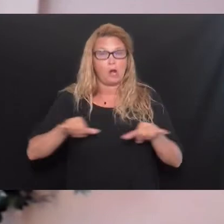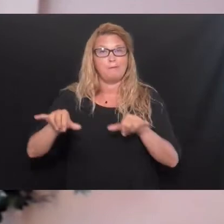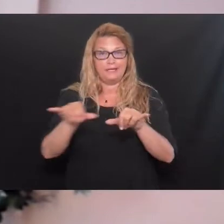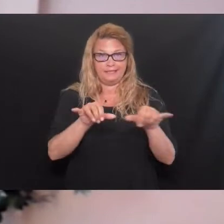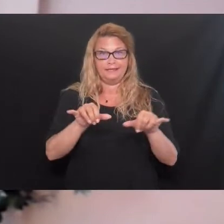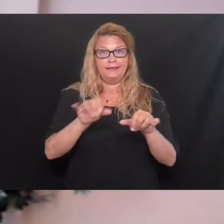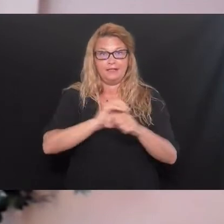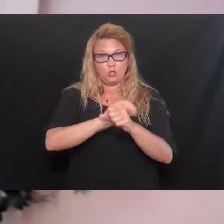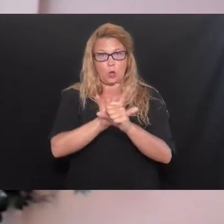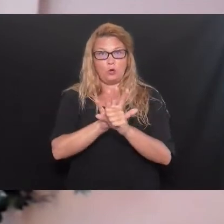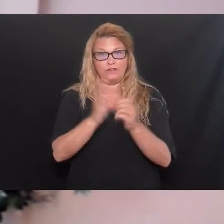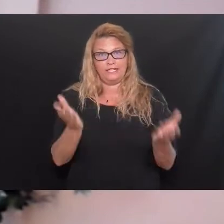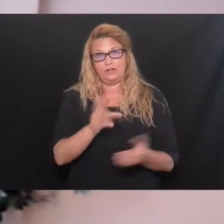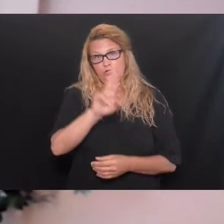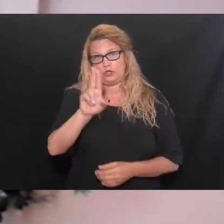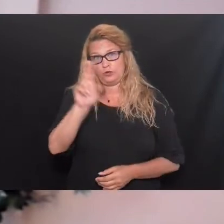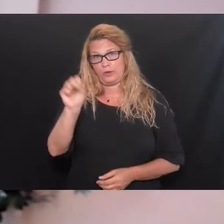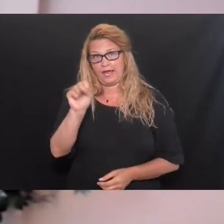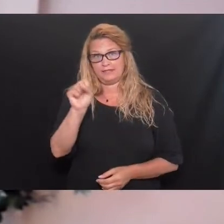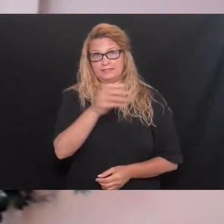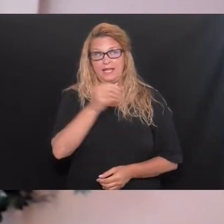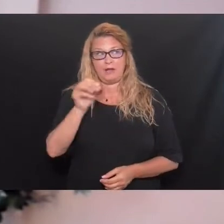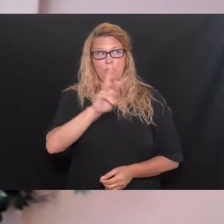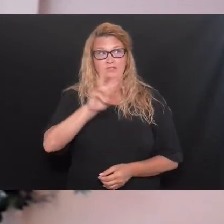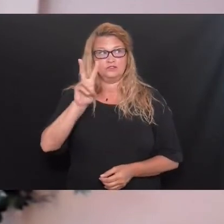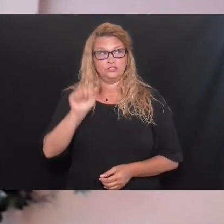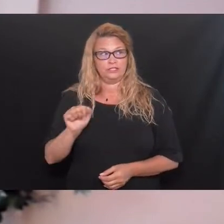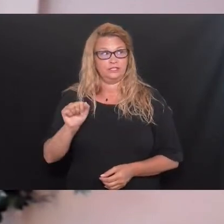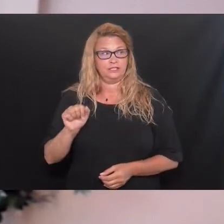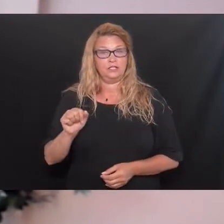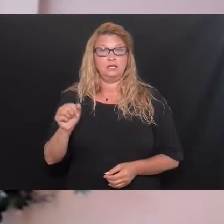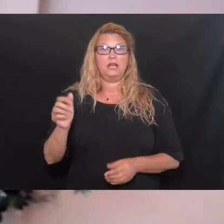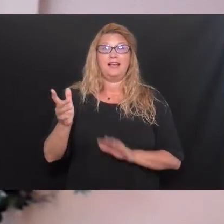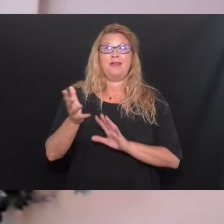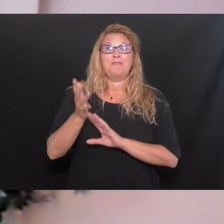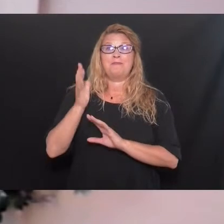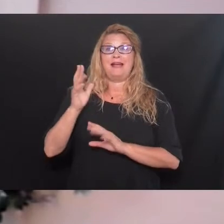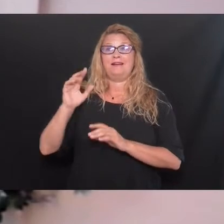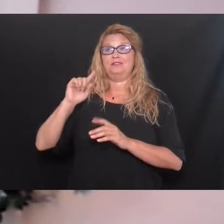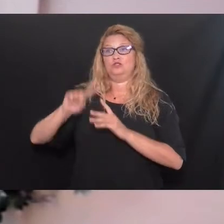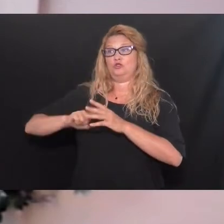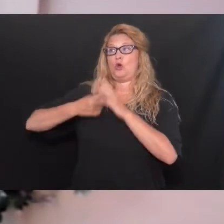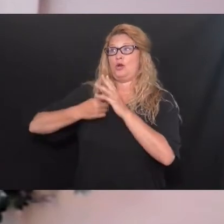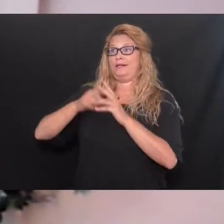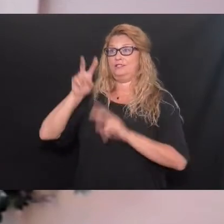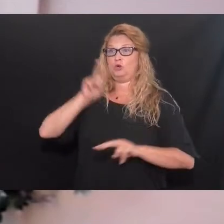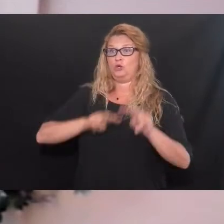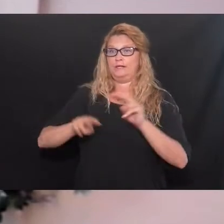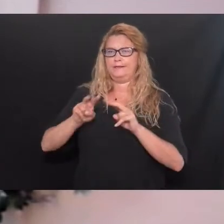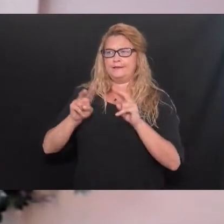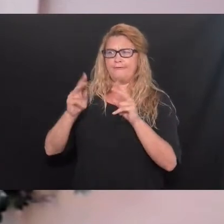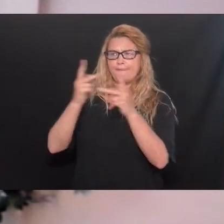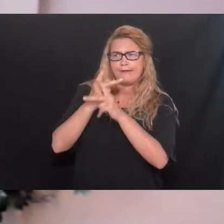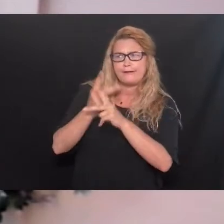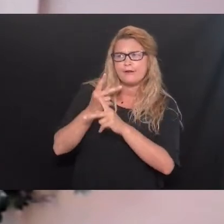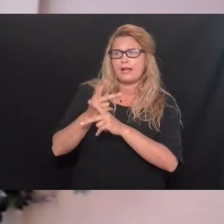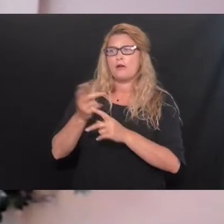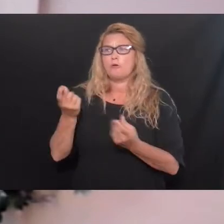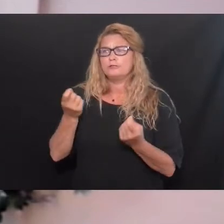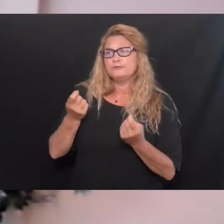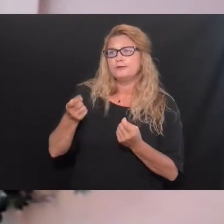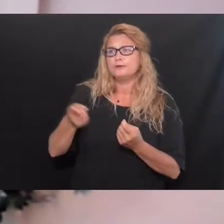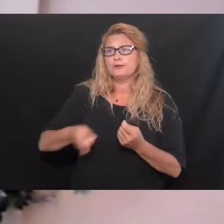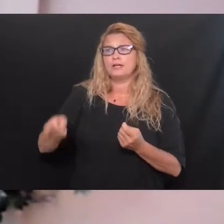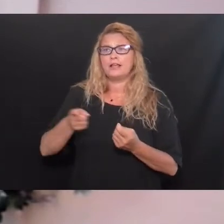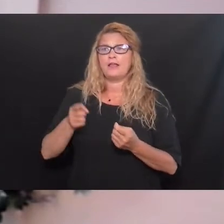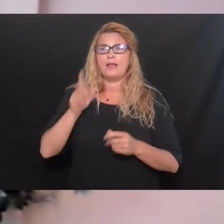US and in West Virginia. And when we start to look at these variants, we know that these variants happen when